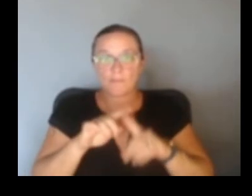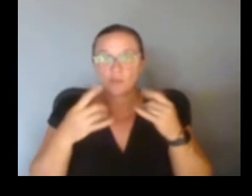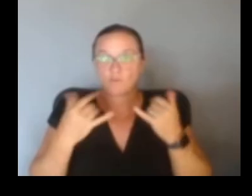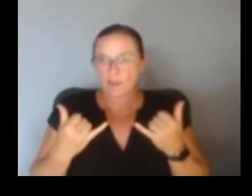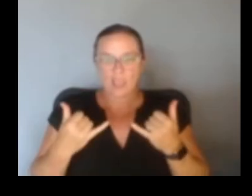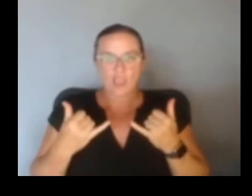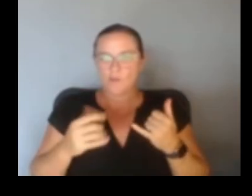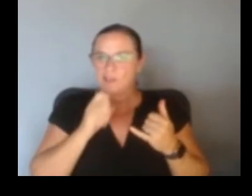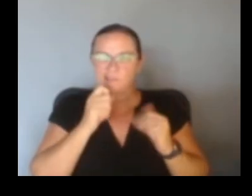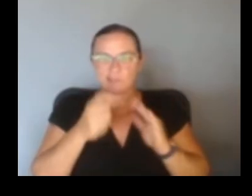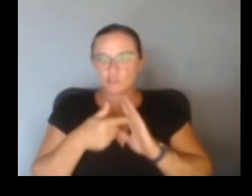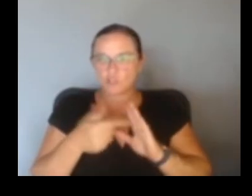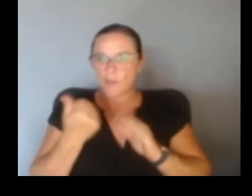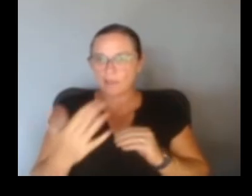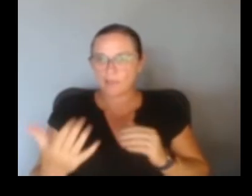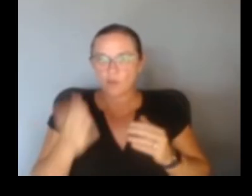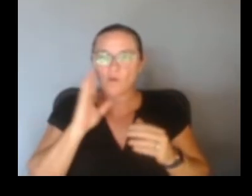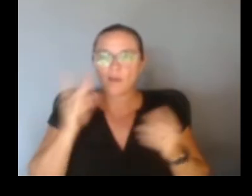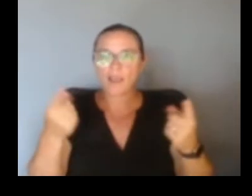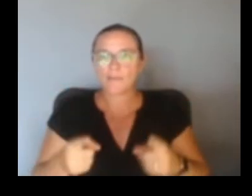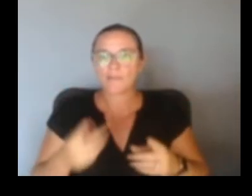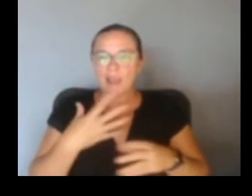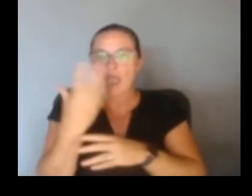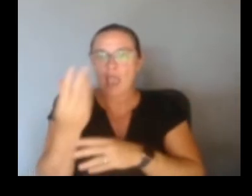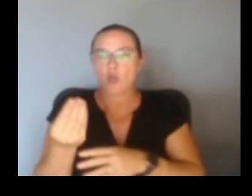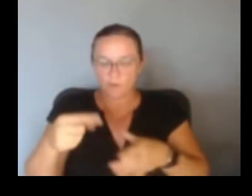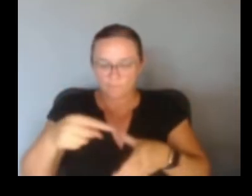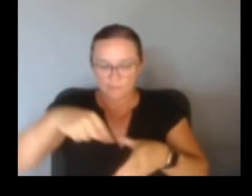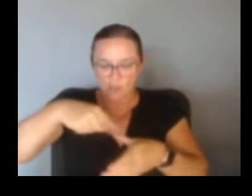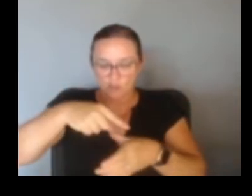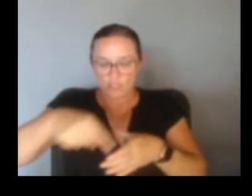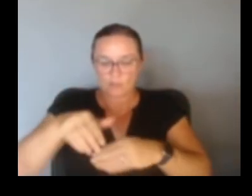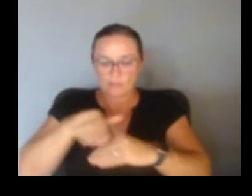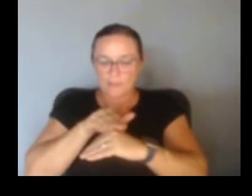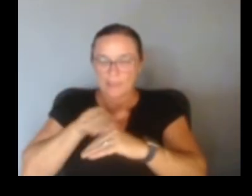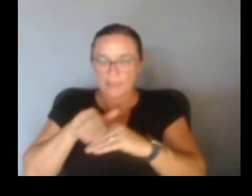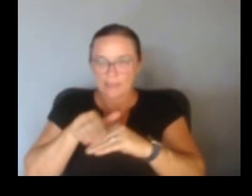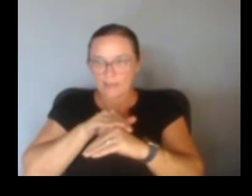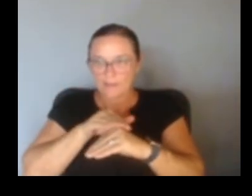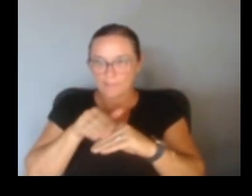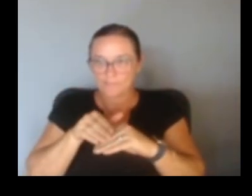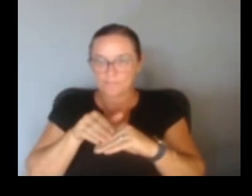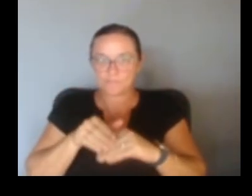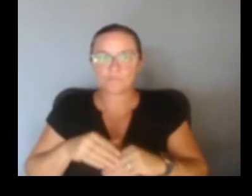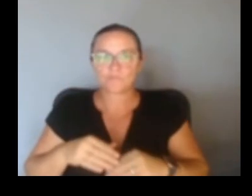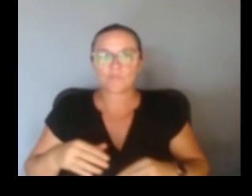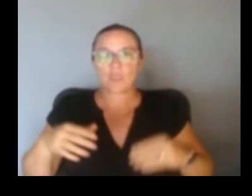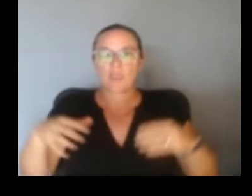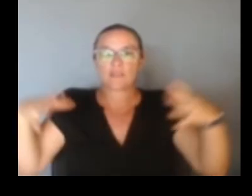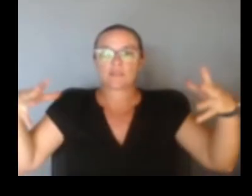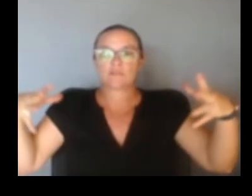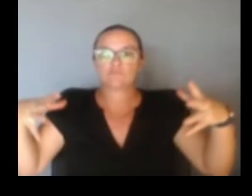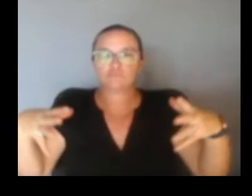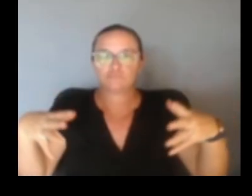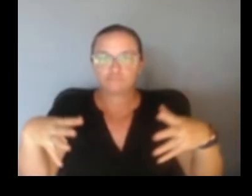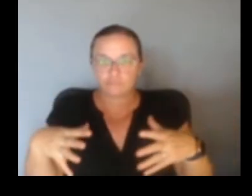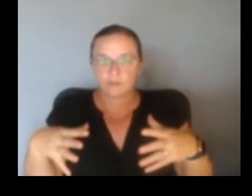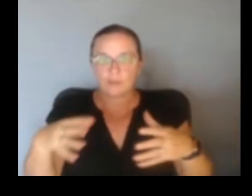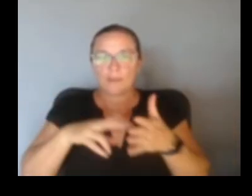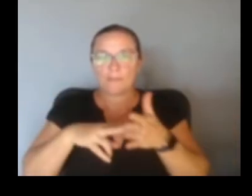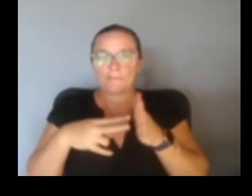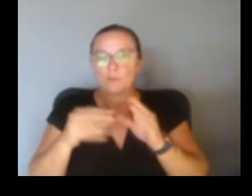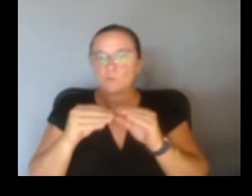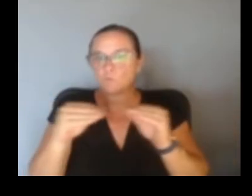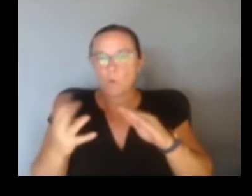indications that anything would occur outside of the summit region. The rift zone continues to contract, indicating no magma in that part of the